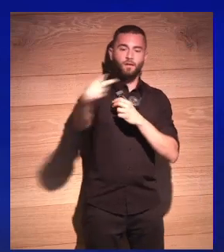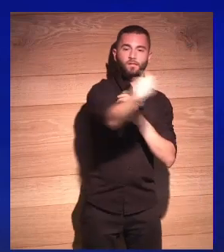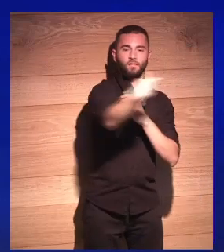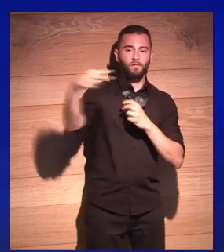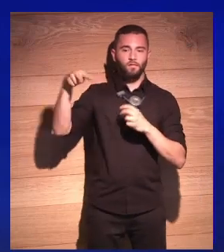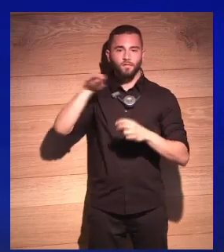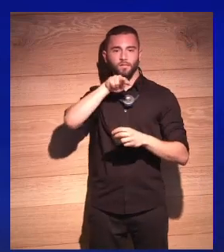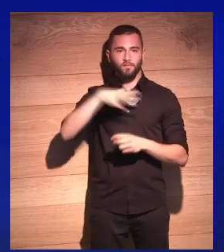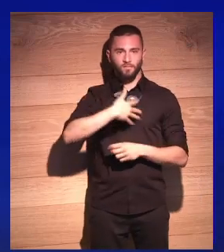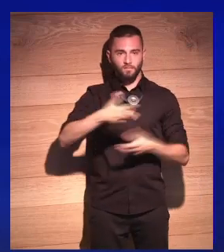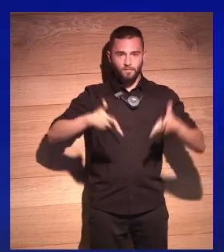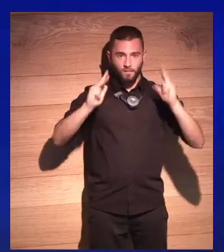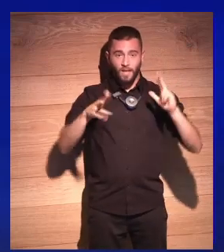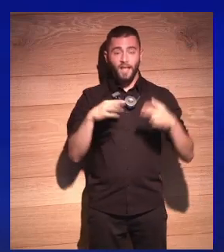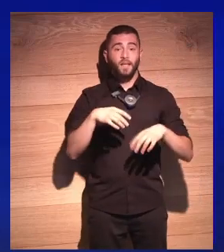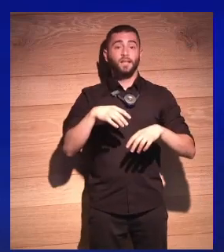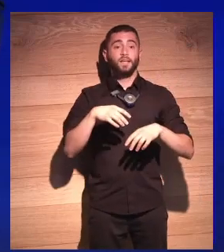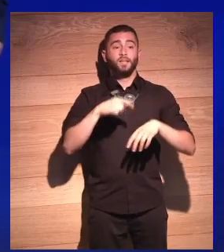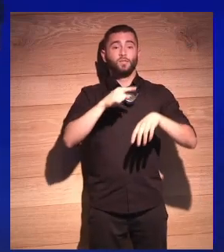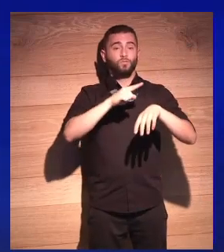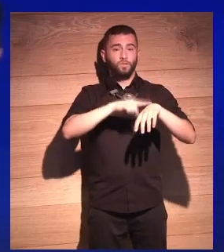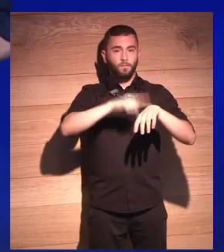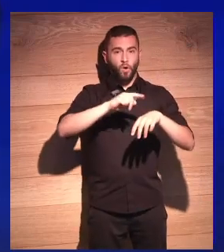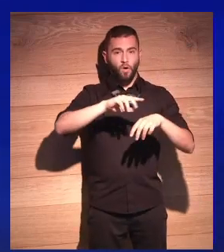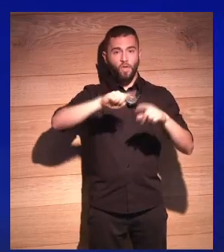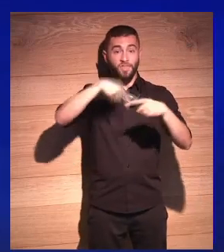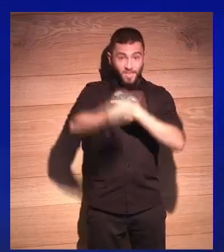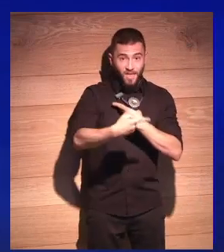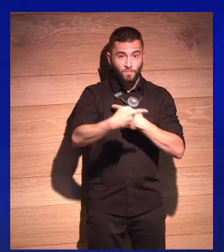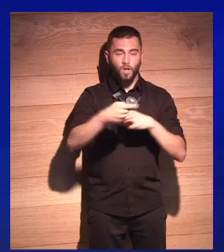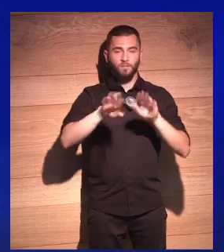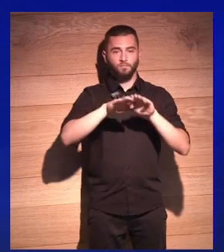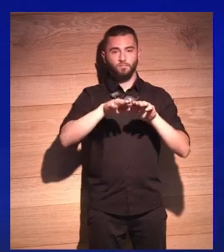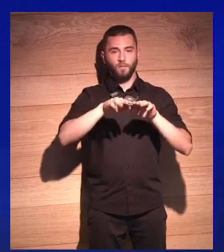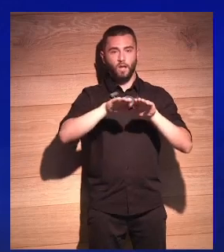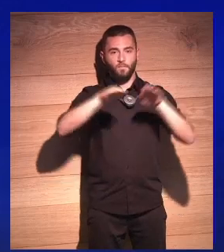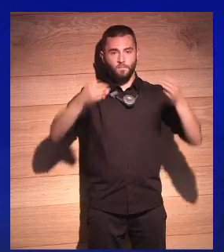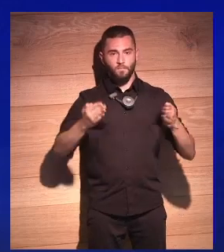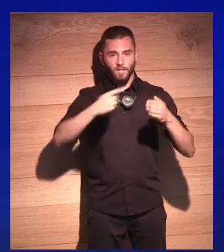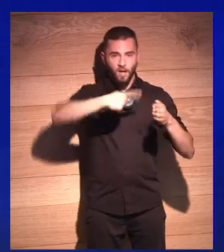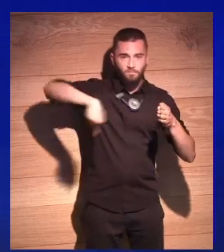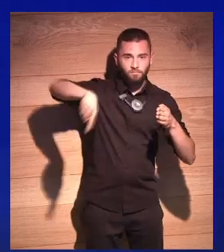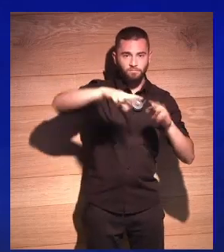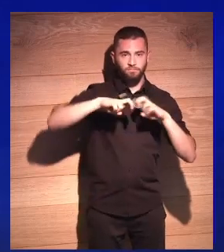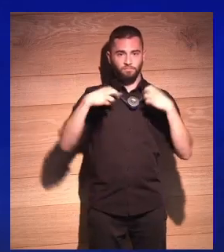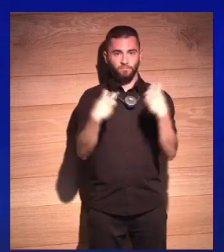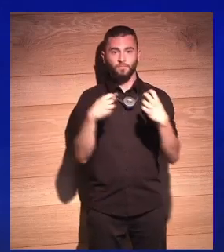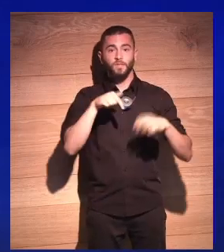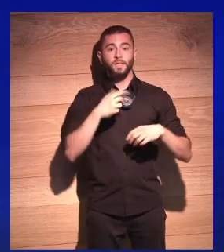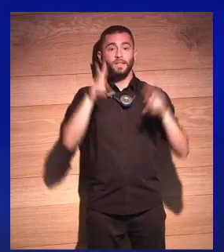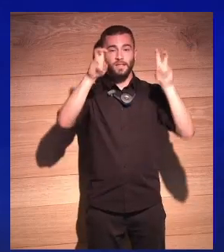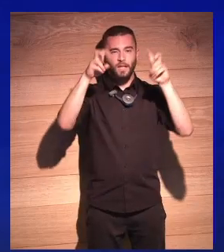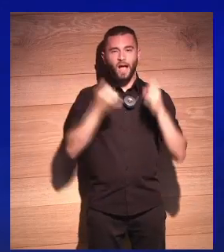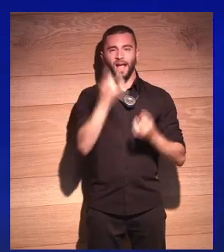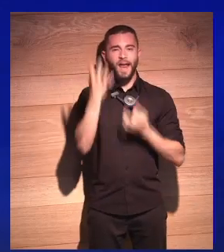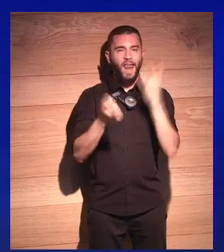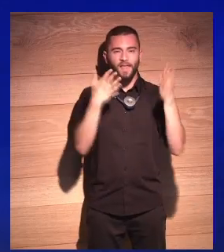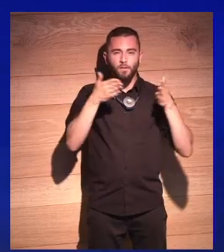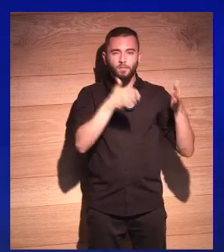around the singer and all that. We will have a round table on the second part where we will be able to talk